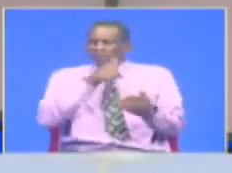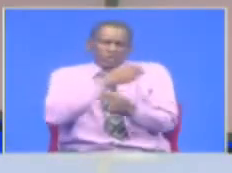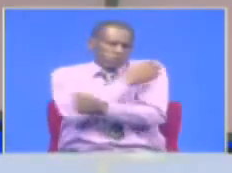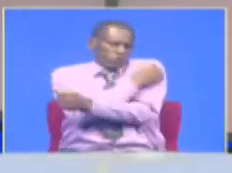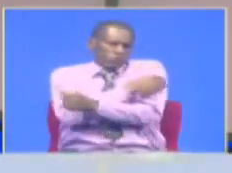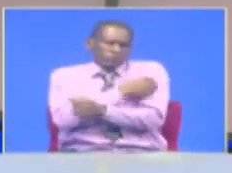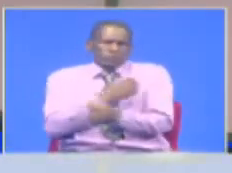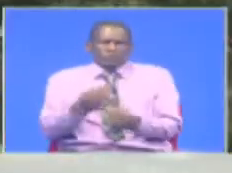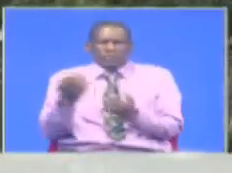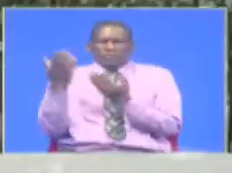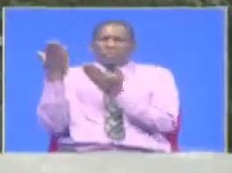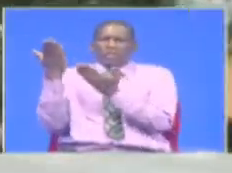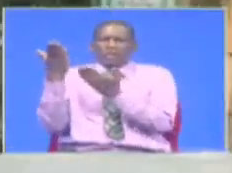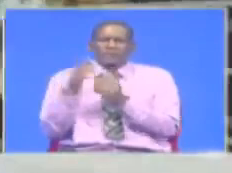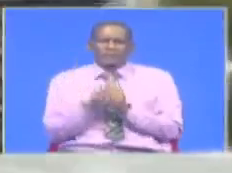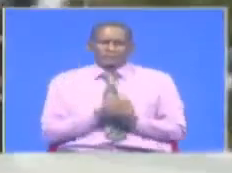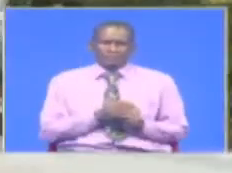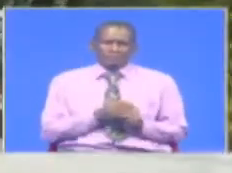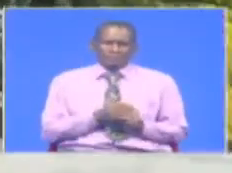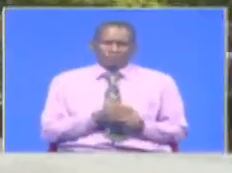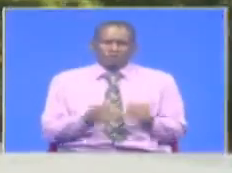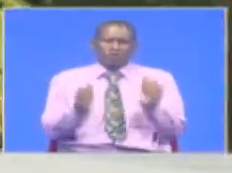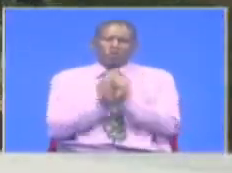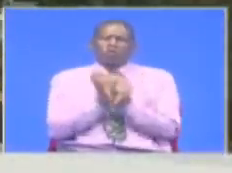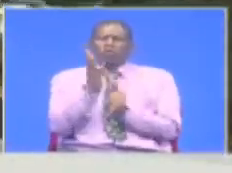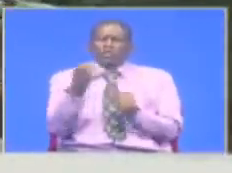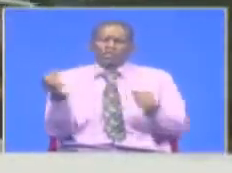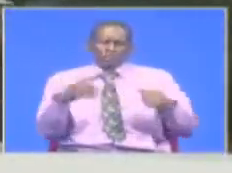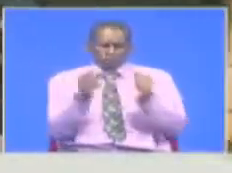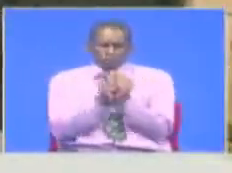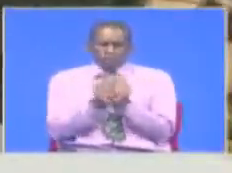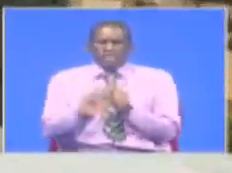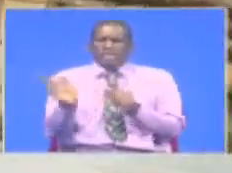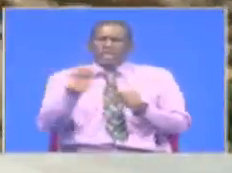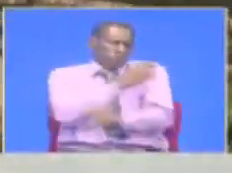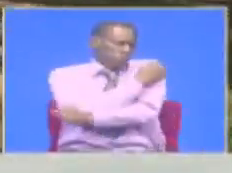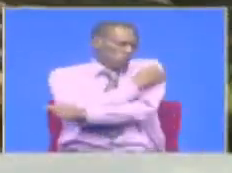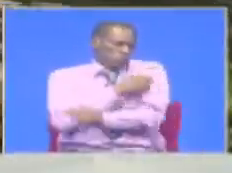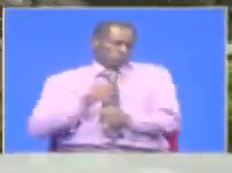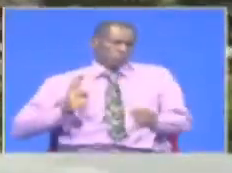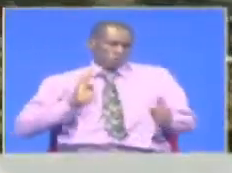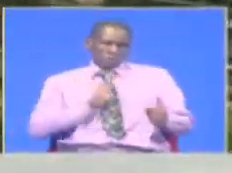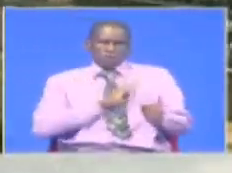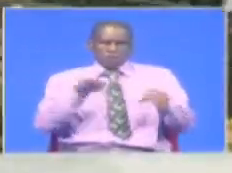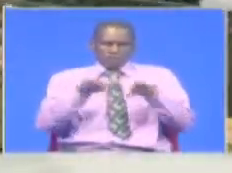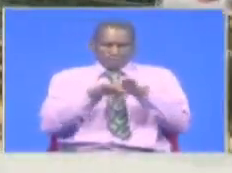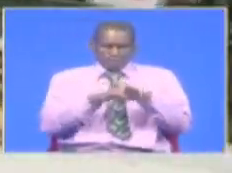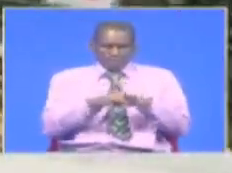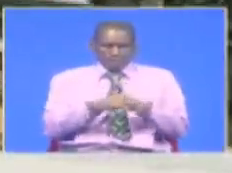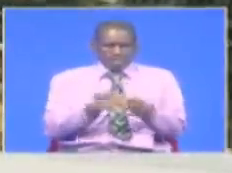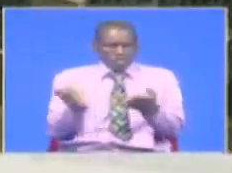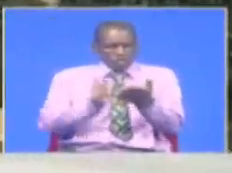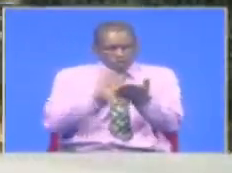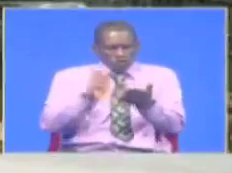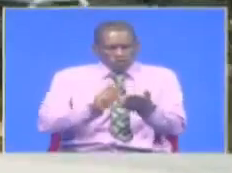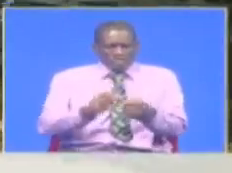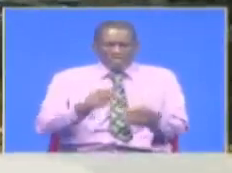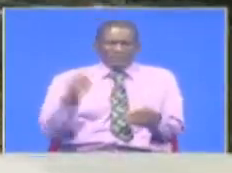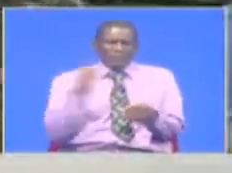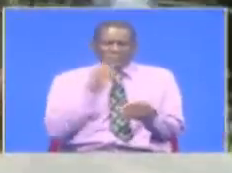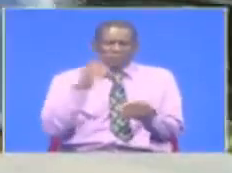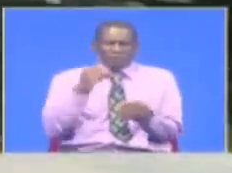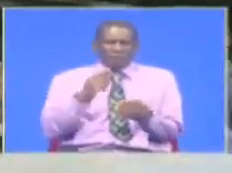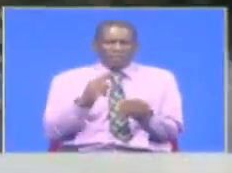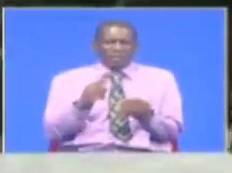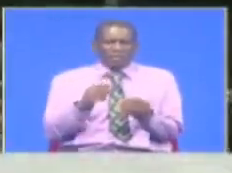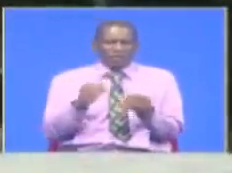tells us. On the 14th of October, Nairobi Hospital board member Robert Shaw penned a critical opinion editorial